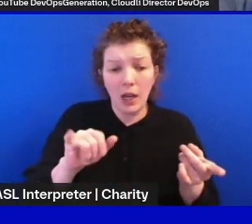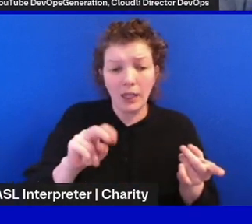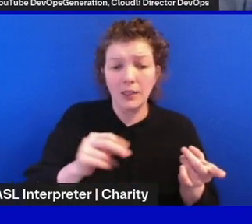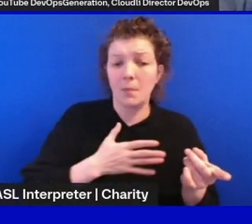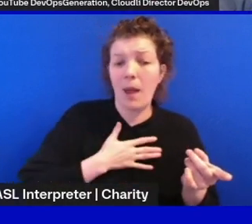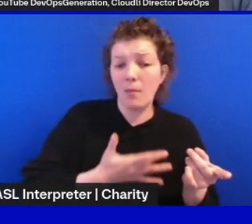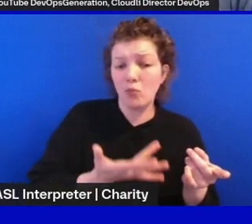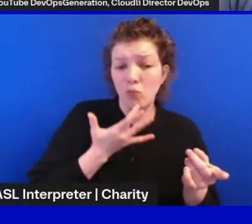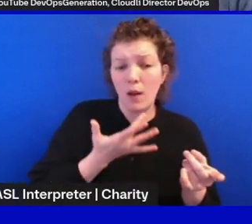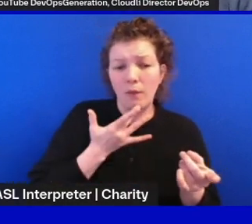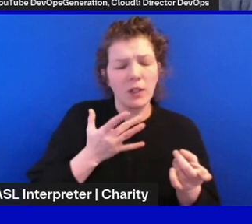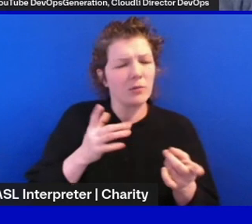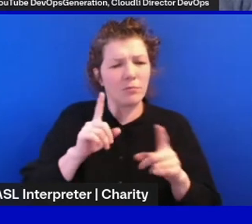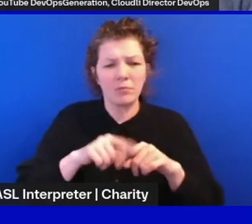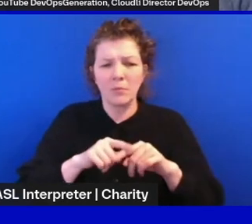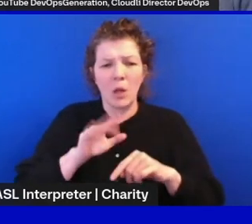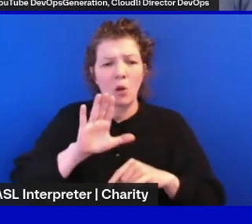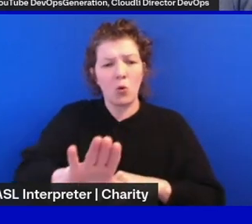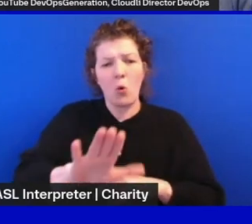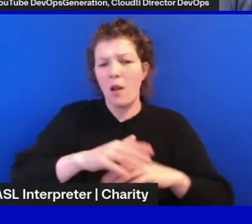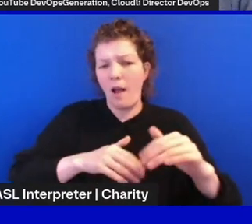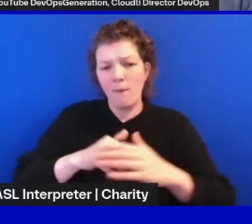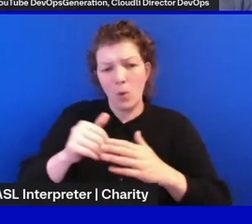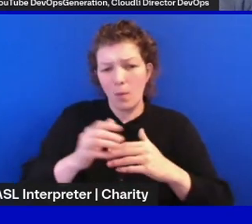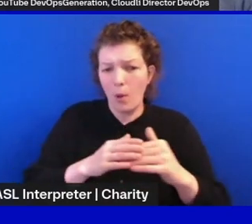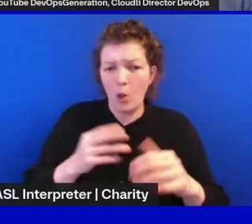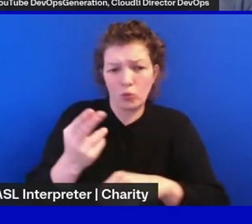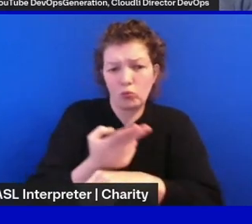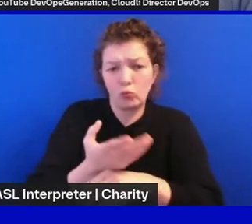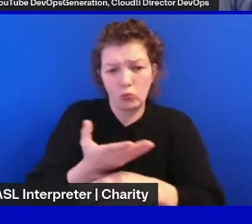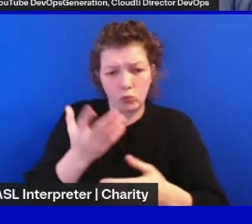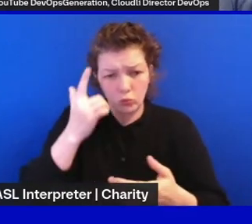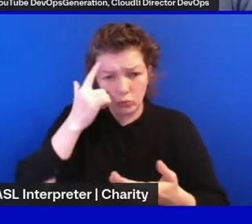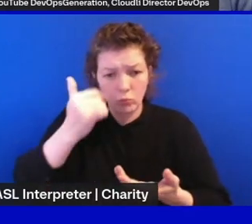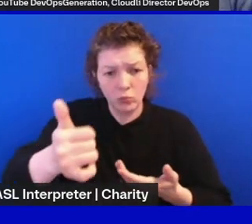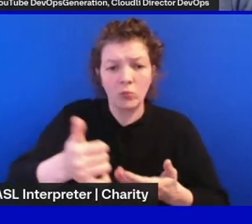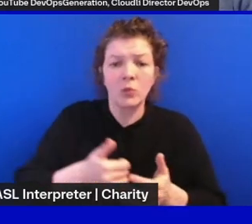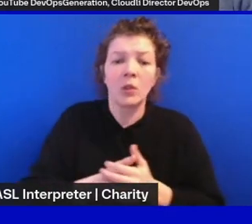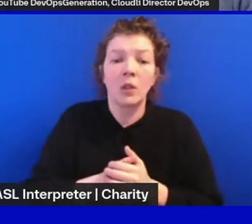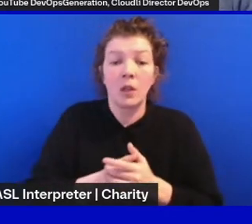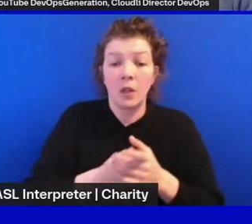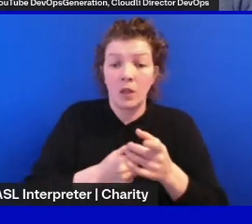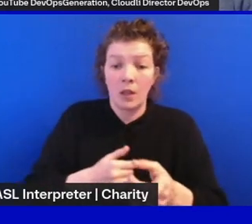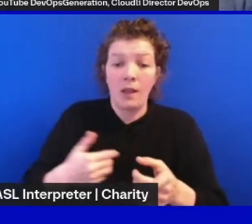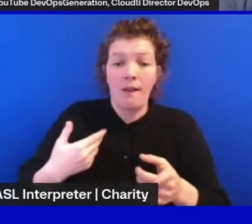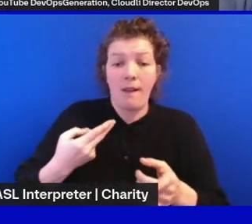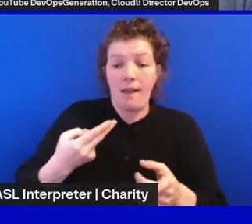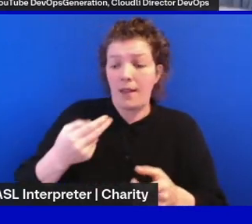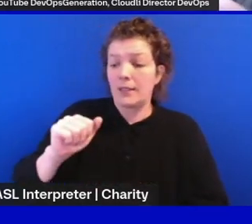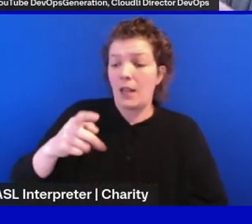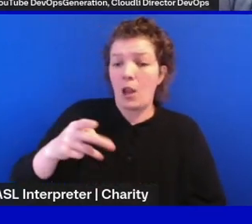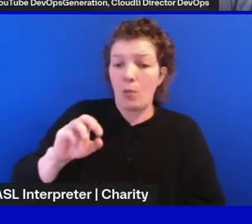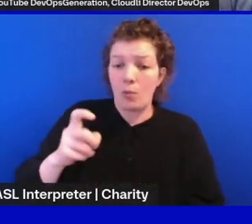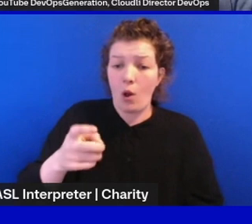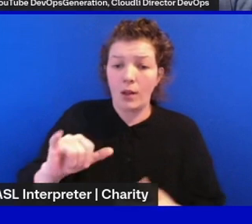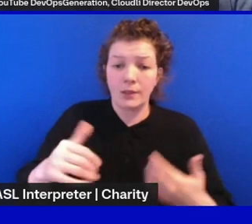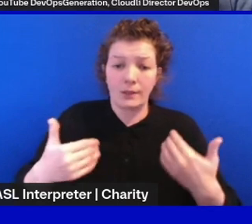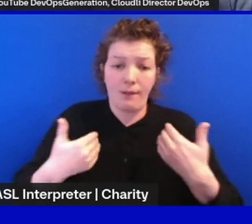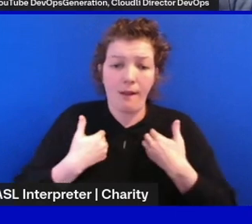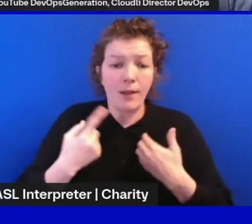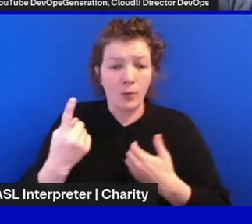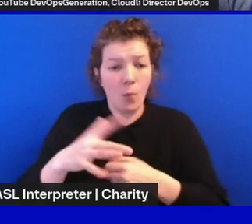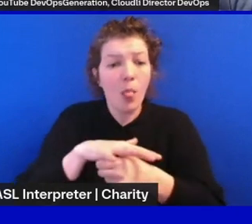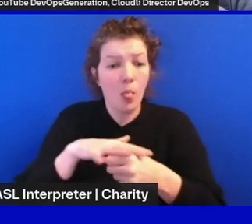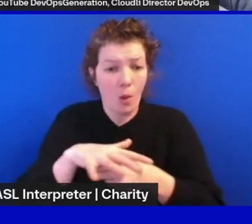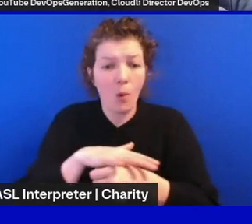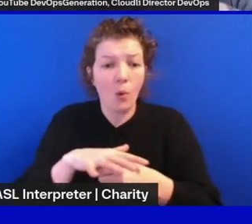it's Nginx, Envoy, or something else. In this setup, HA proxy has a local console client running on it, and when HA proxy receives a request